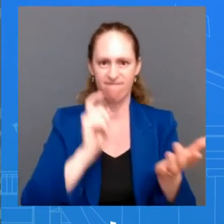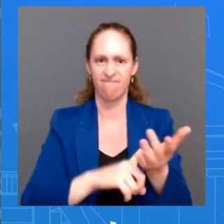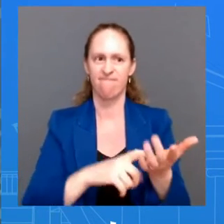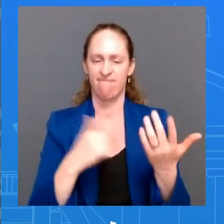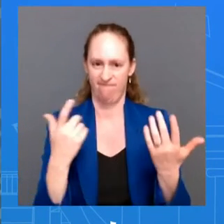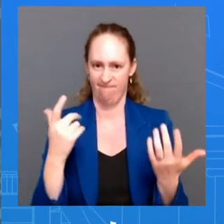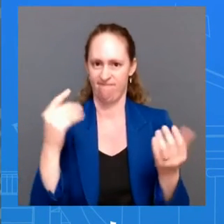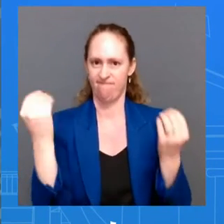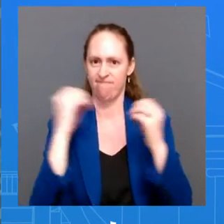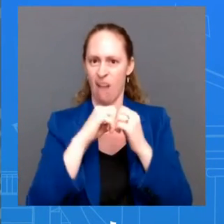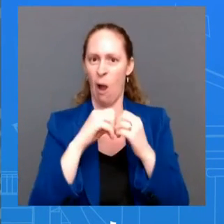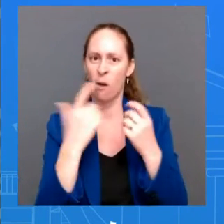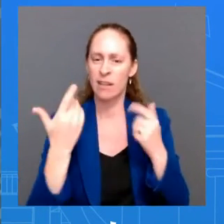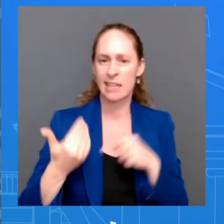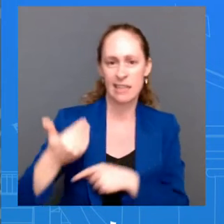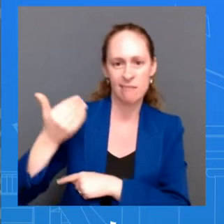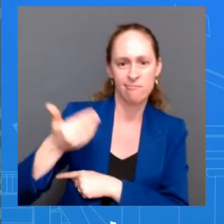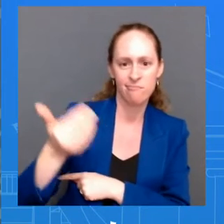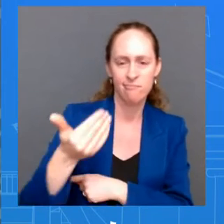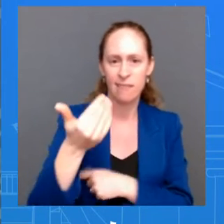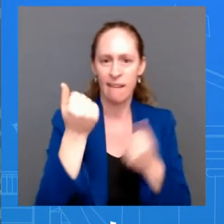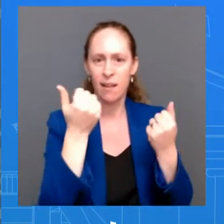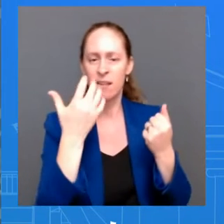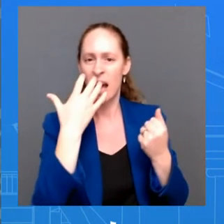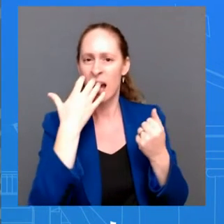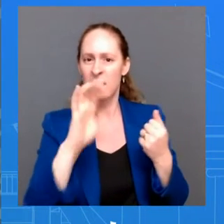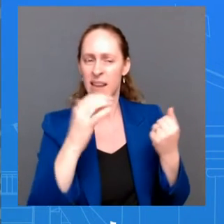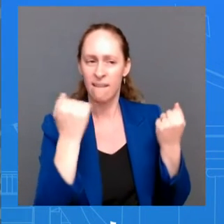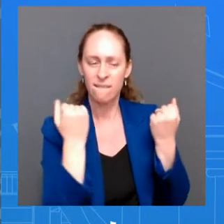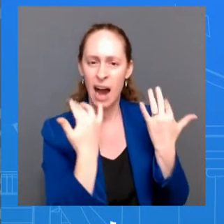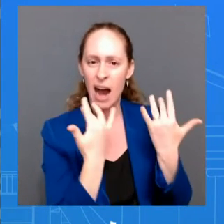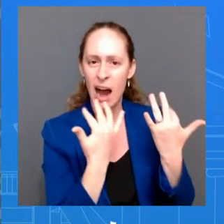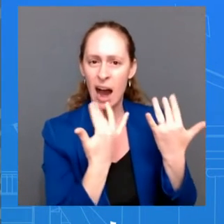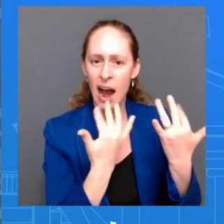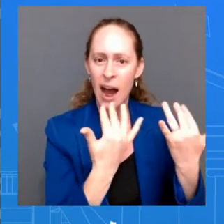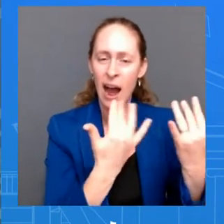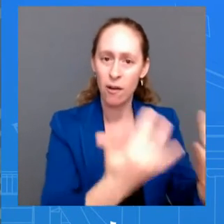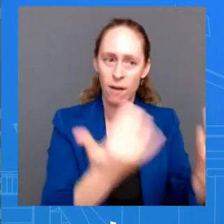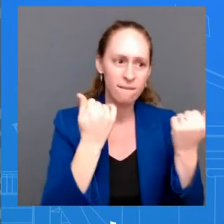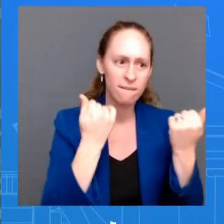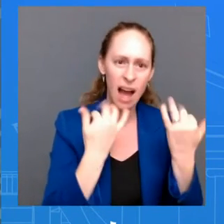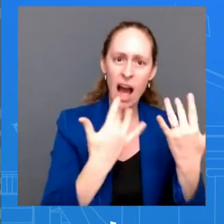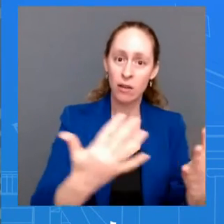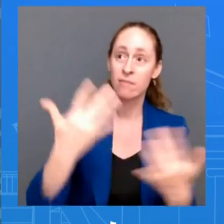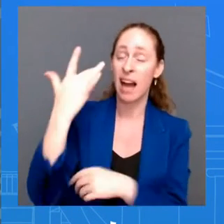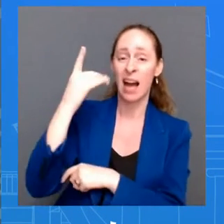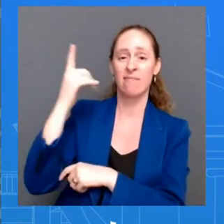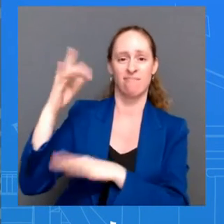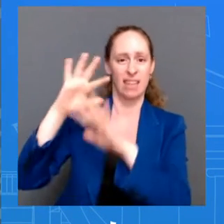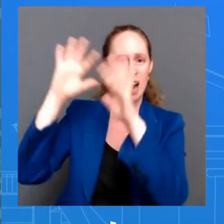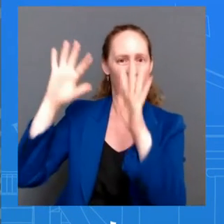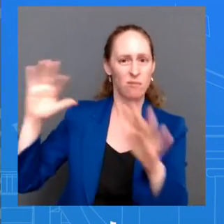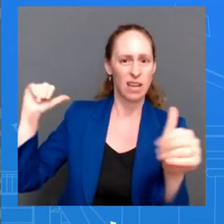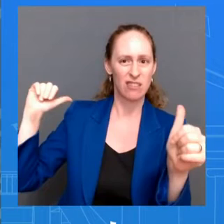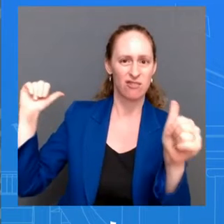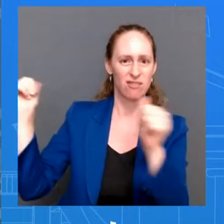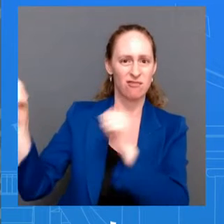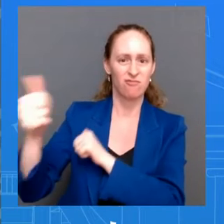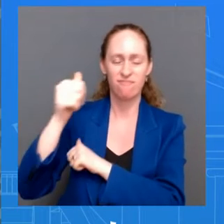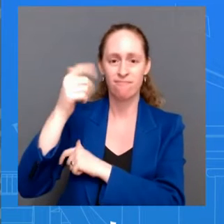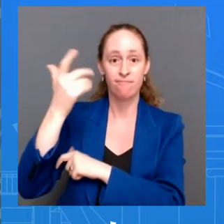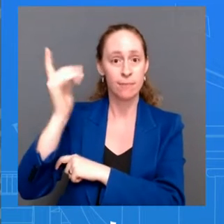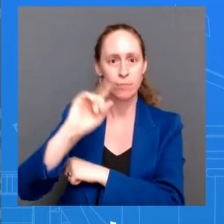have exacerbated historic drought conditions. Homeland Security Advisor Liz Sherrod Randall and Secretary of Energy